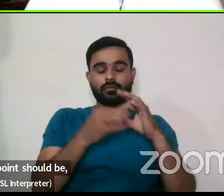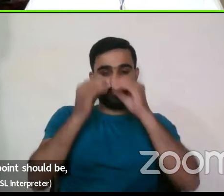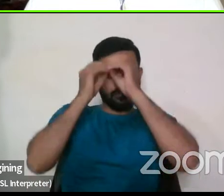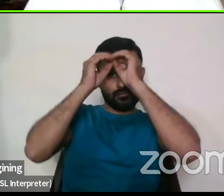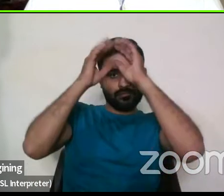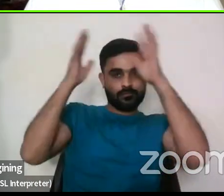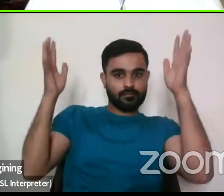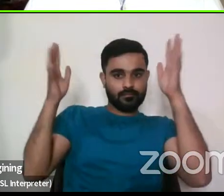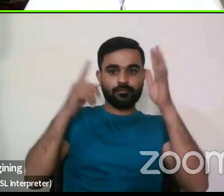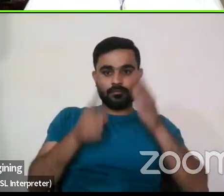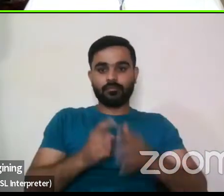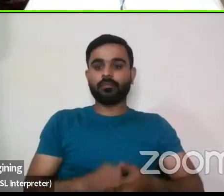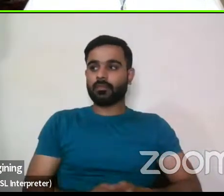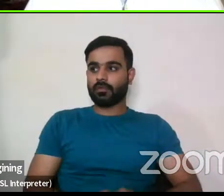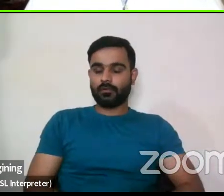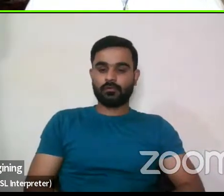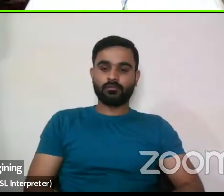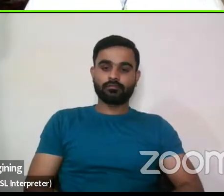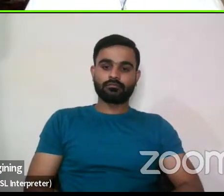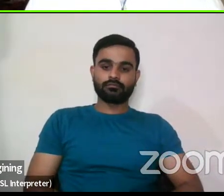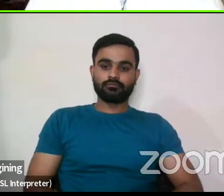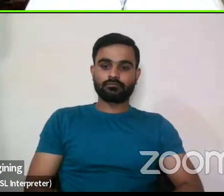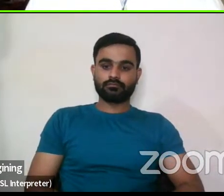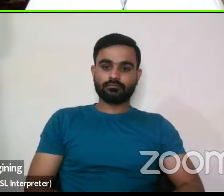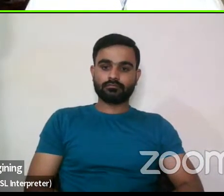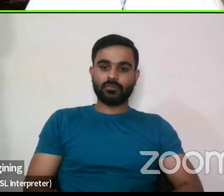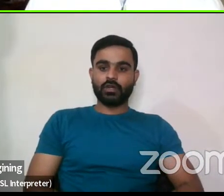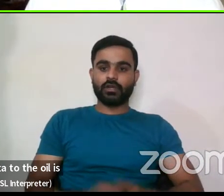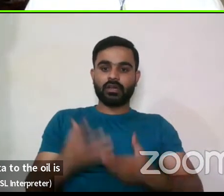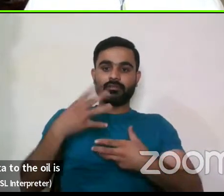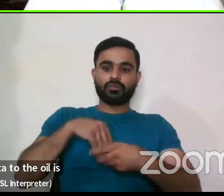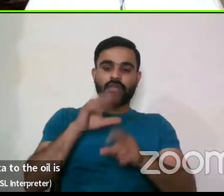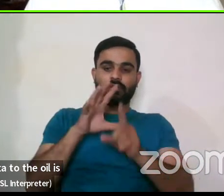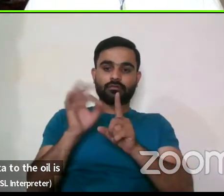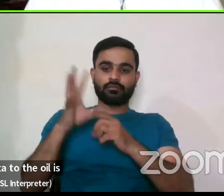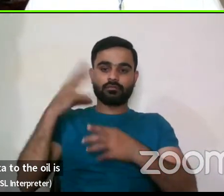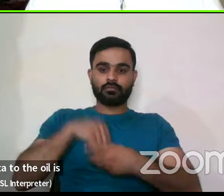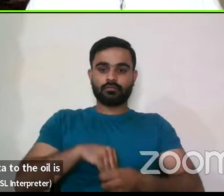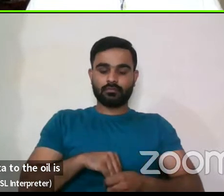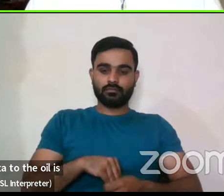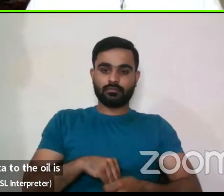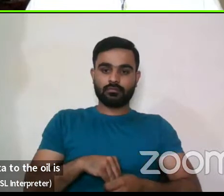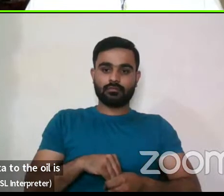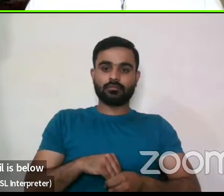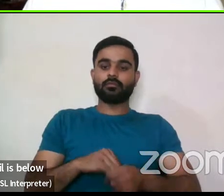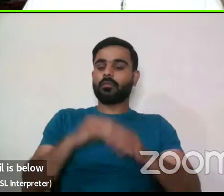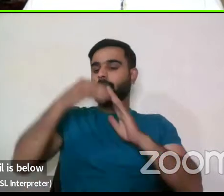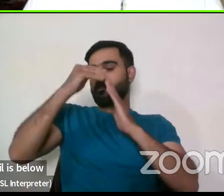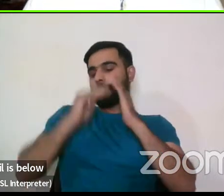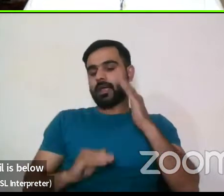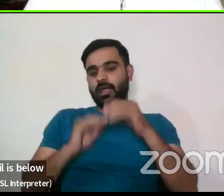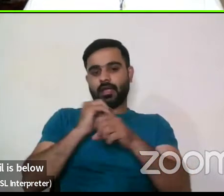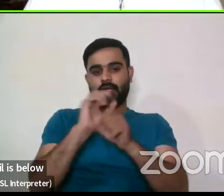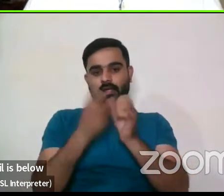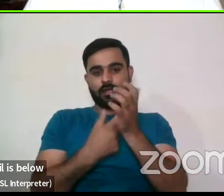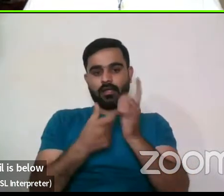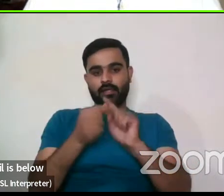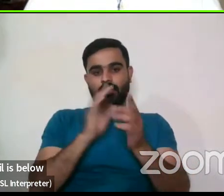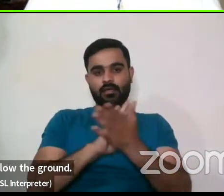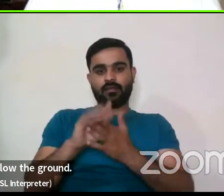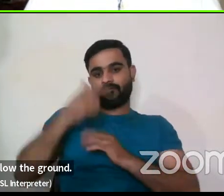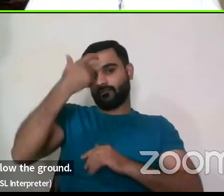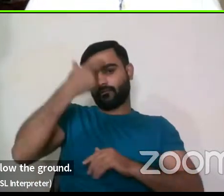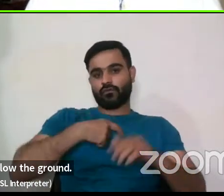Imagining data to be the new oil. See, oil is easier to understand because oil is below the ground. An individual doesn't have